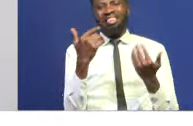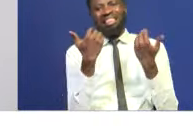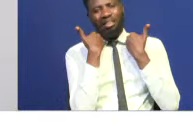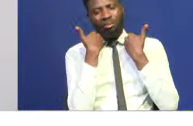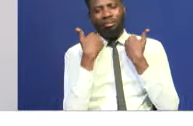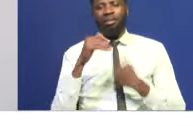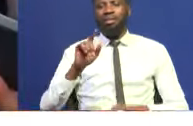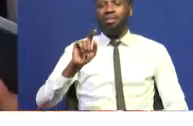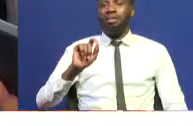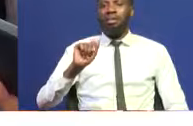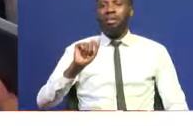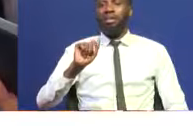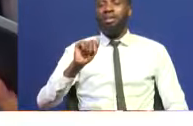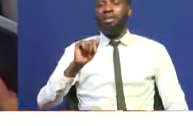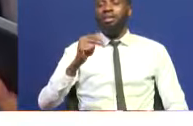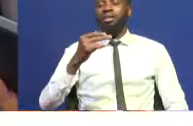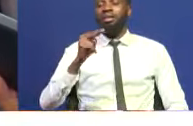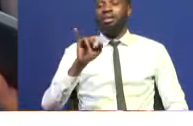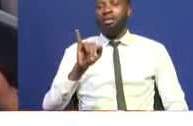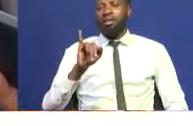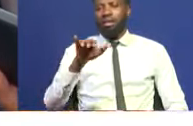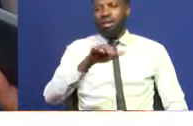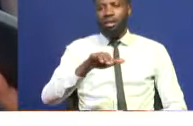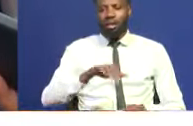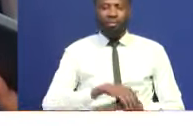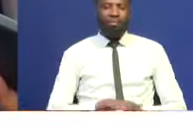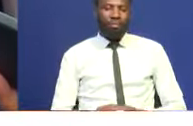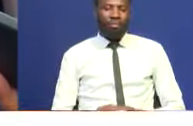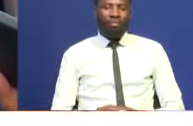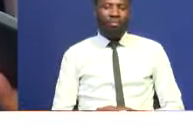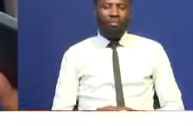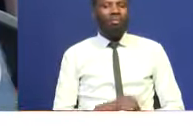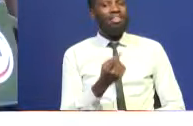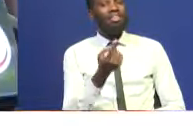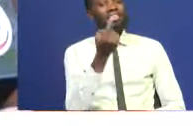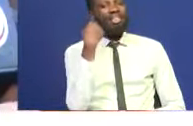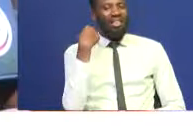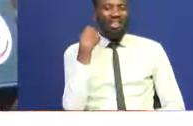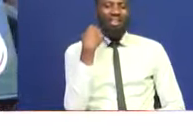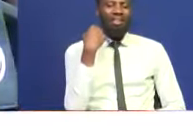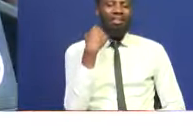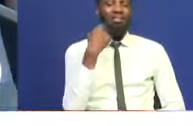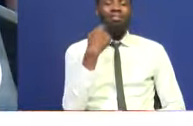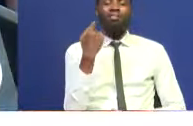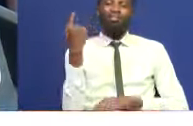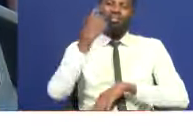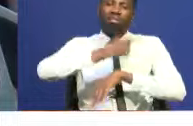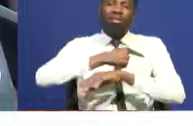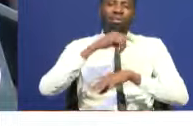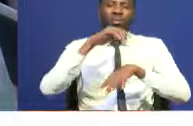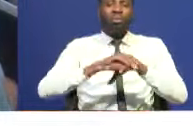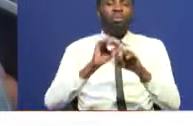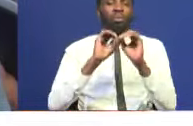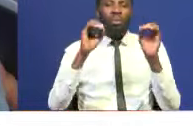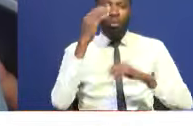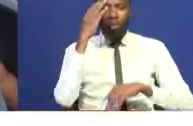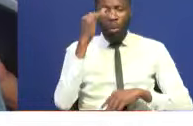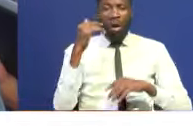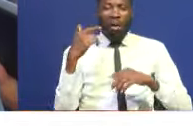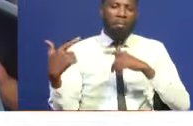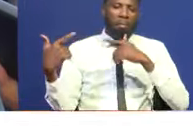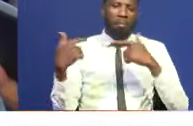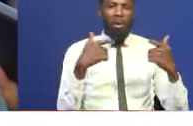to be hiding. The journey yesterday was not the best because we had the exchange of fire with our police